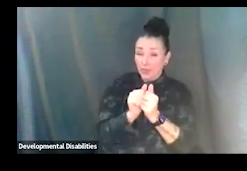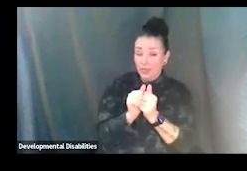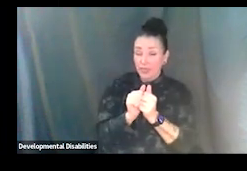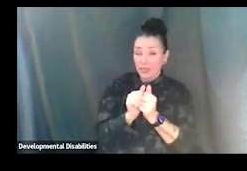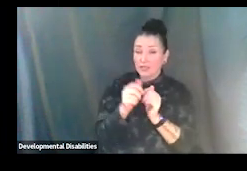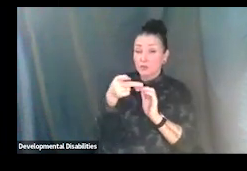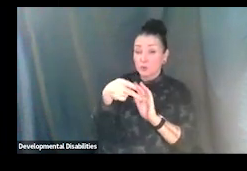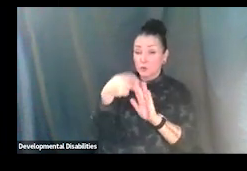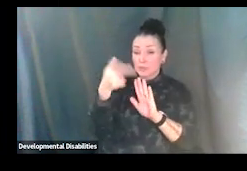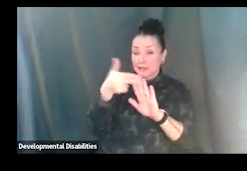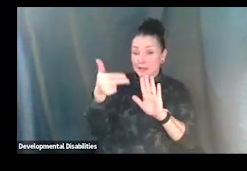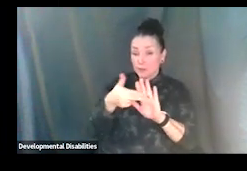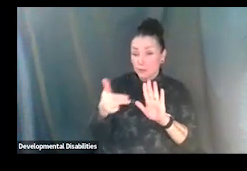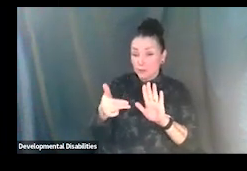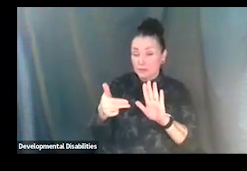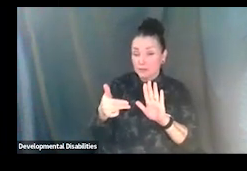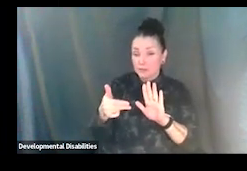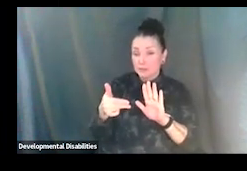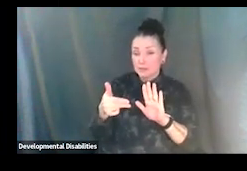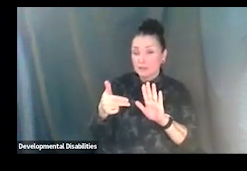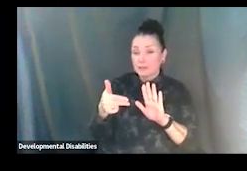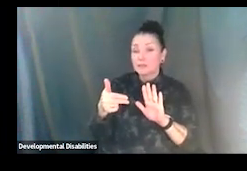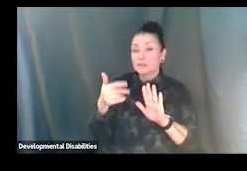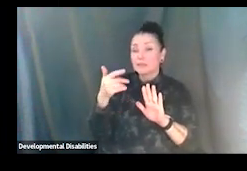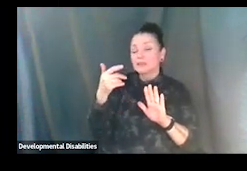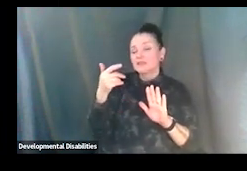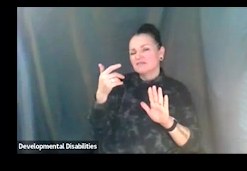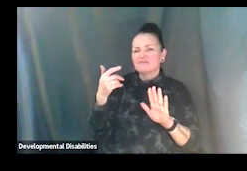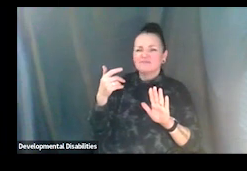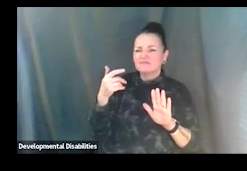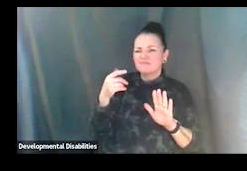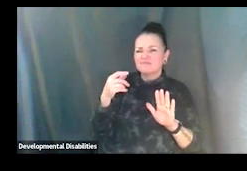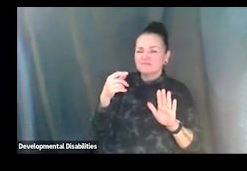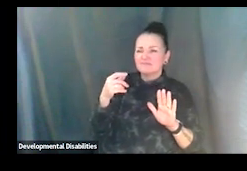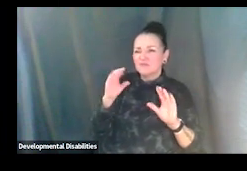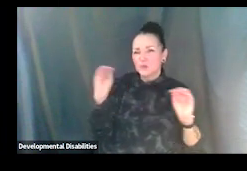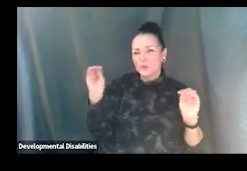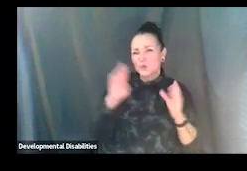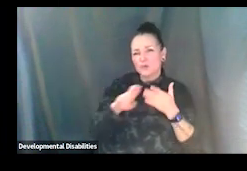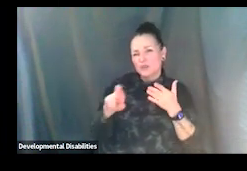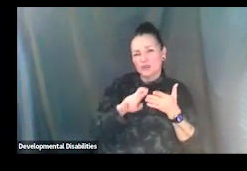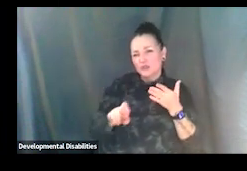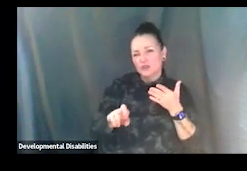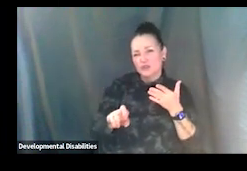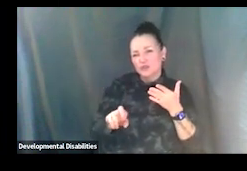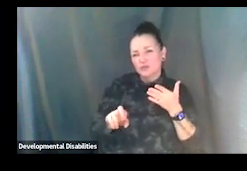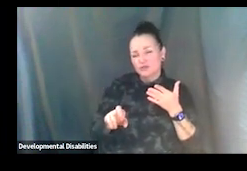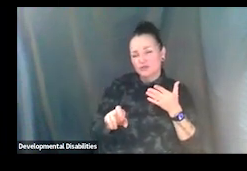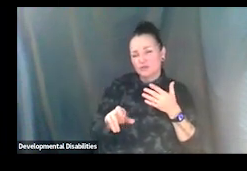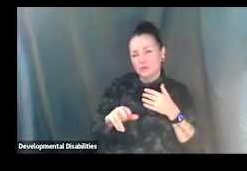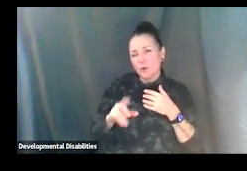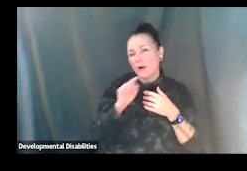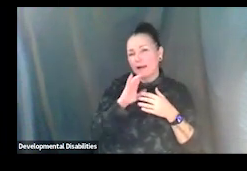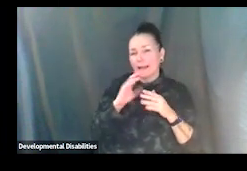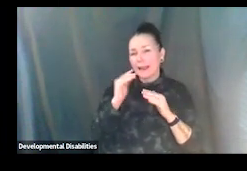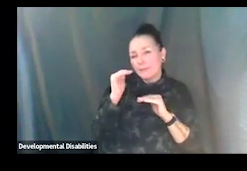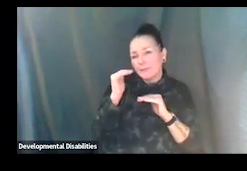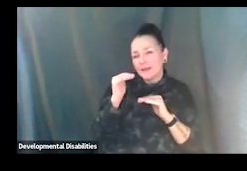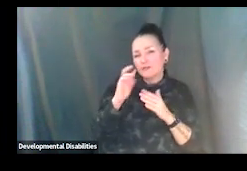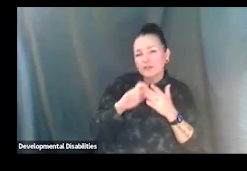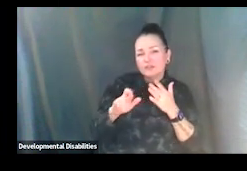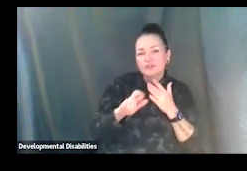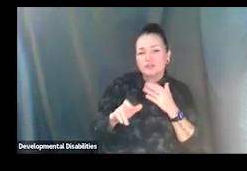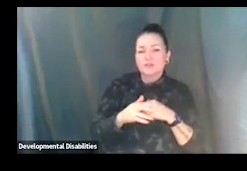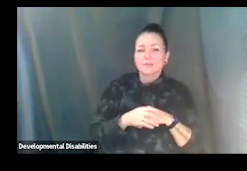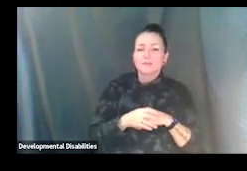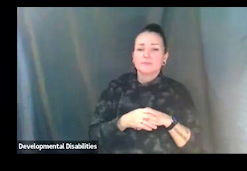One of the best, in fact, perhaps the best, though, and it's a bit complicated, but was done by several universities. Ben Handon is in Pittsburgh. I think